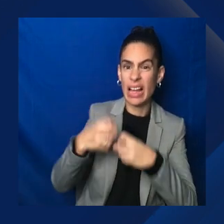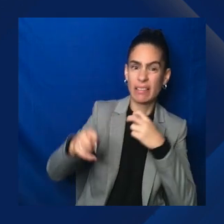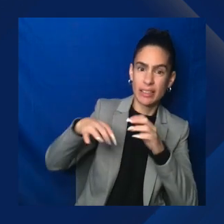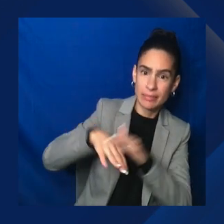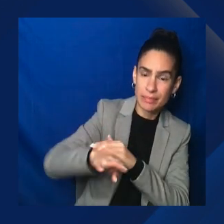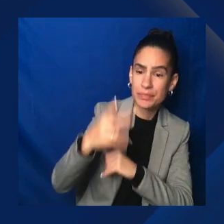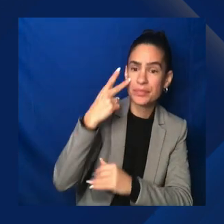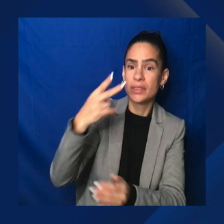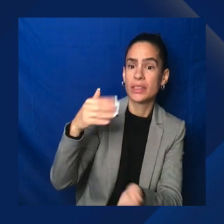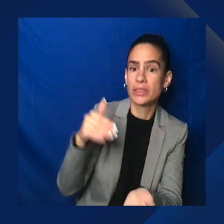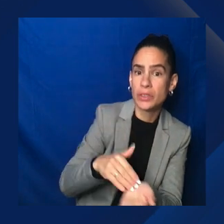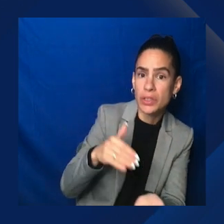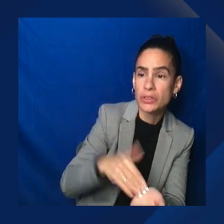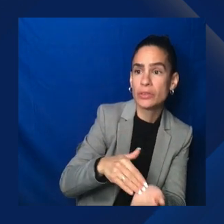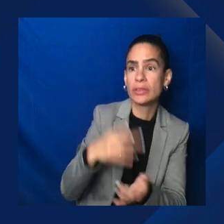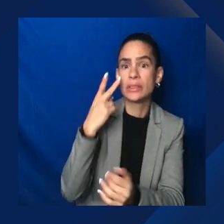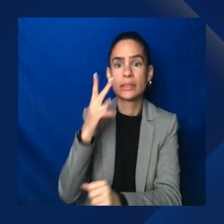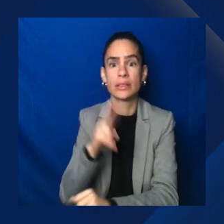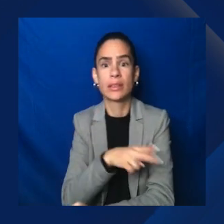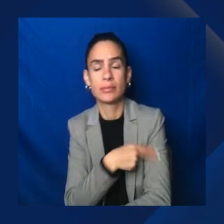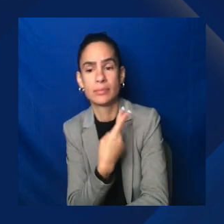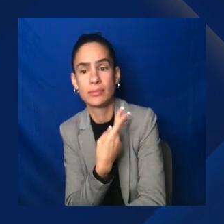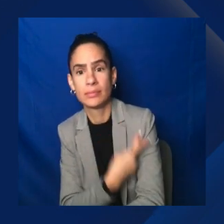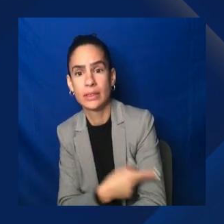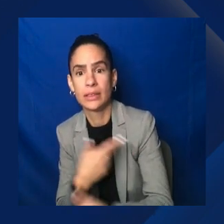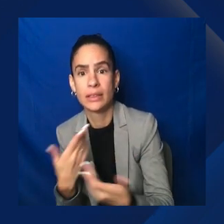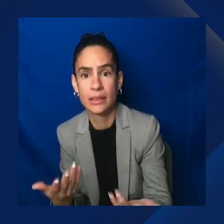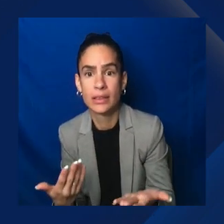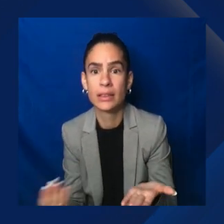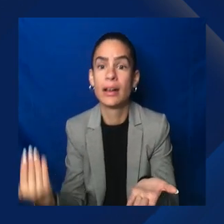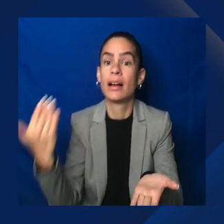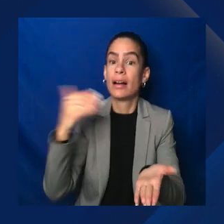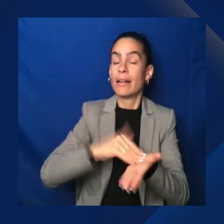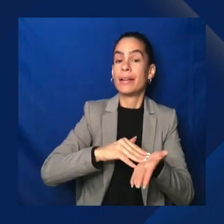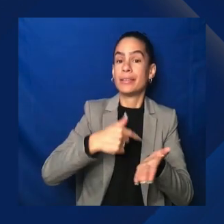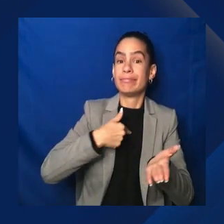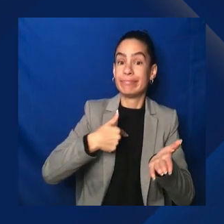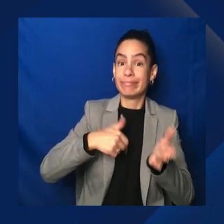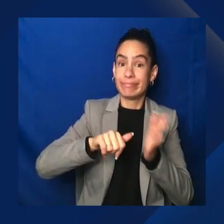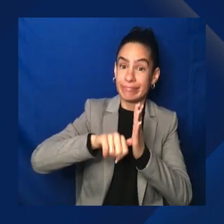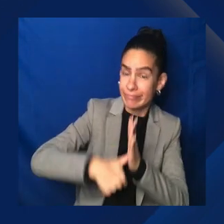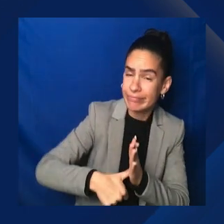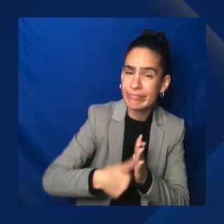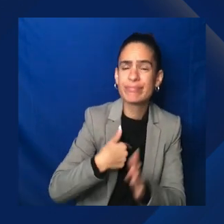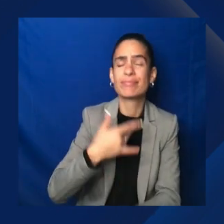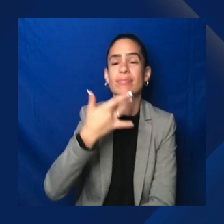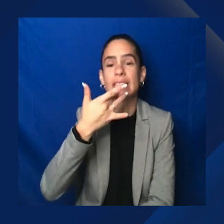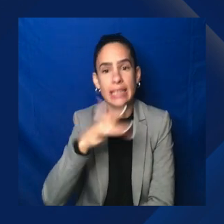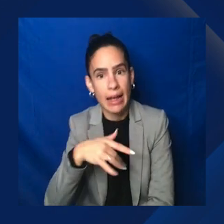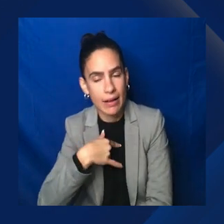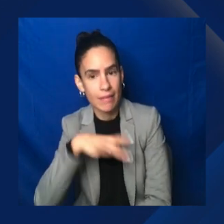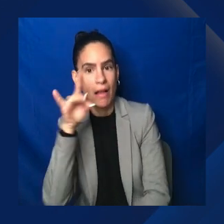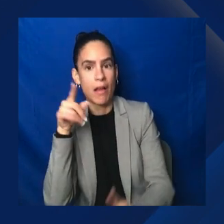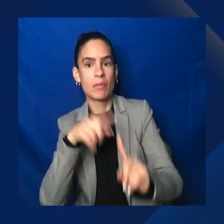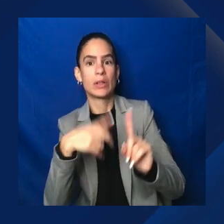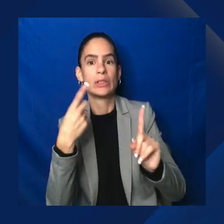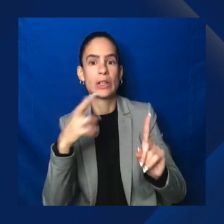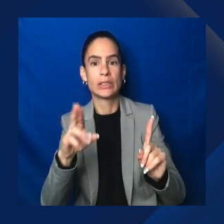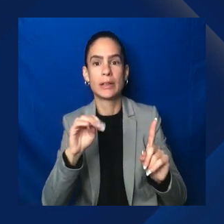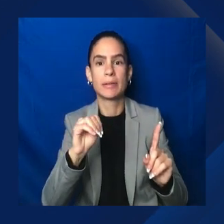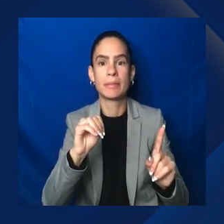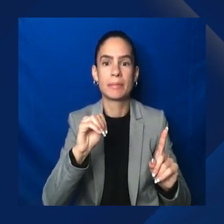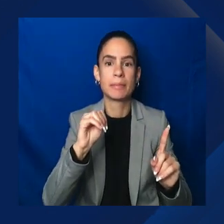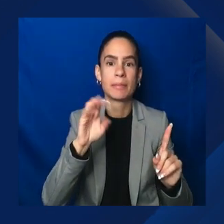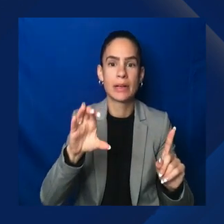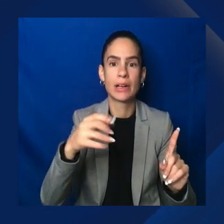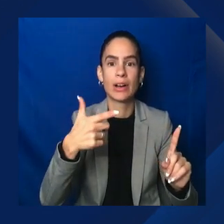Like I said, once again, I was very, very lucky to find Dr. McLaughlin, who within days would see